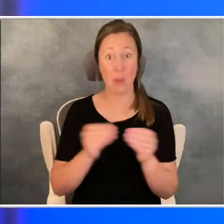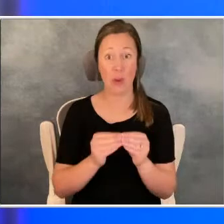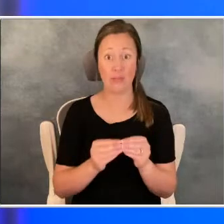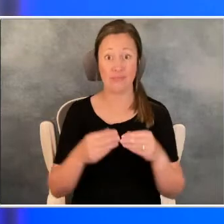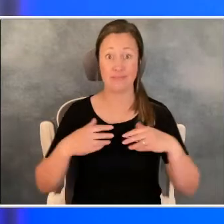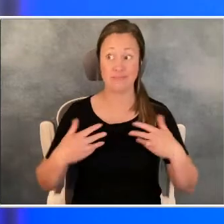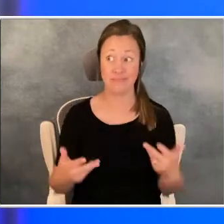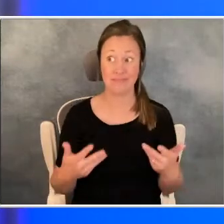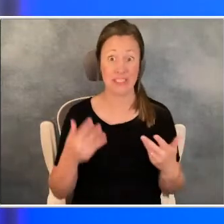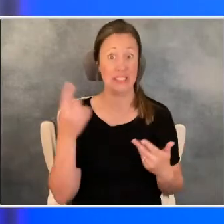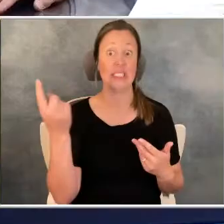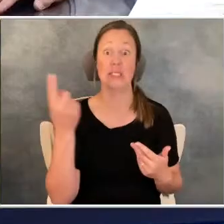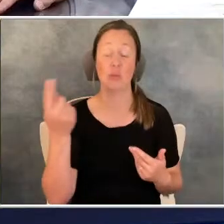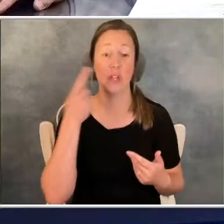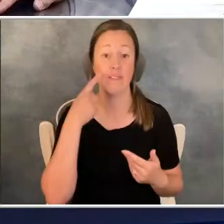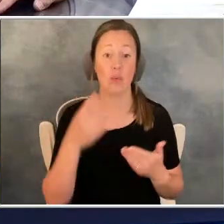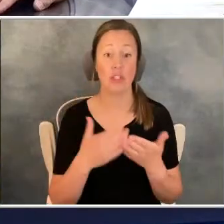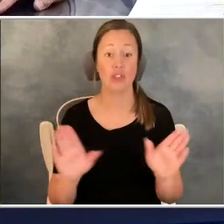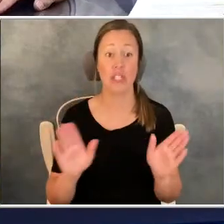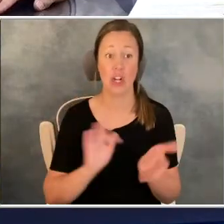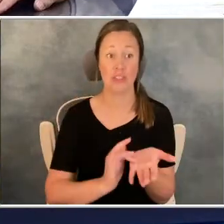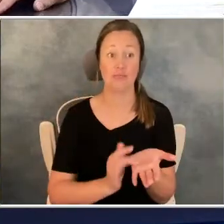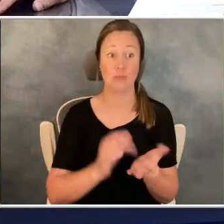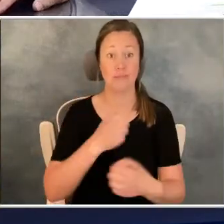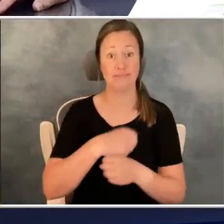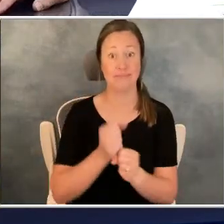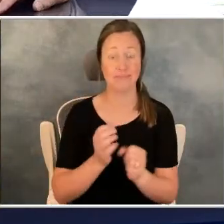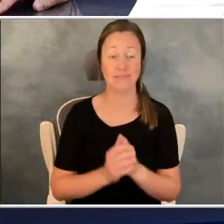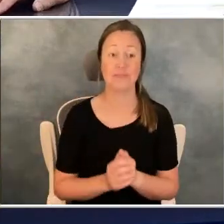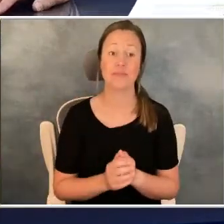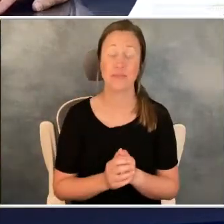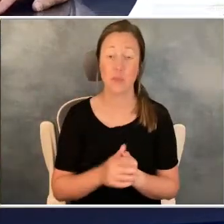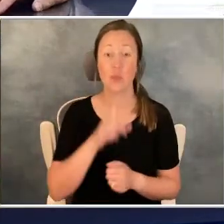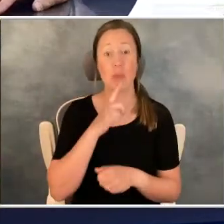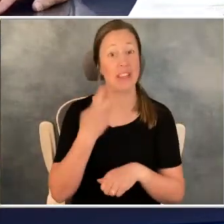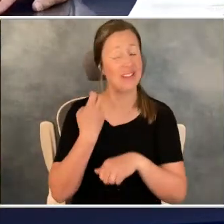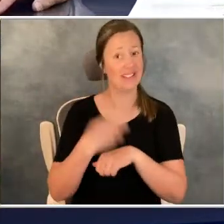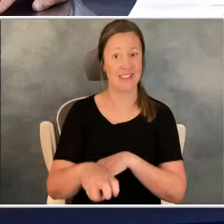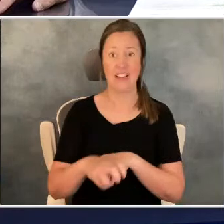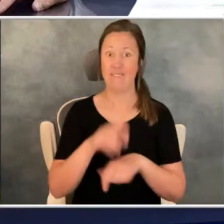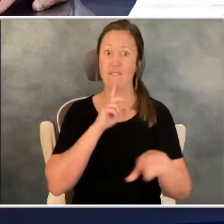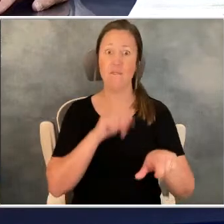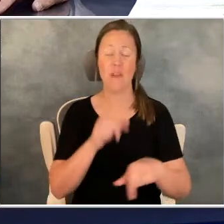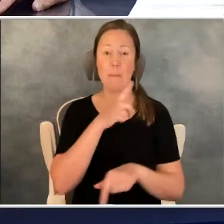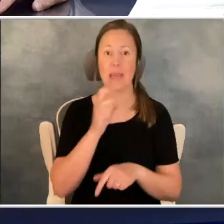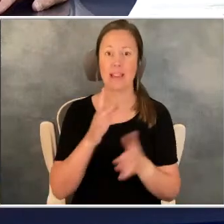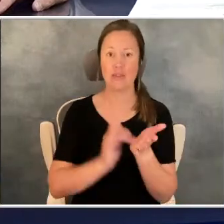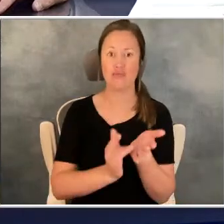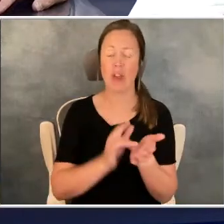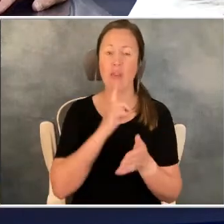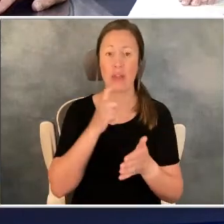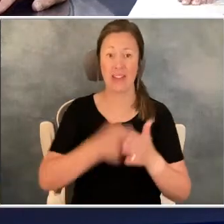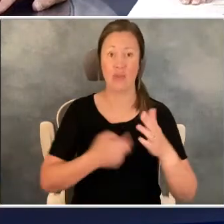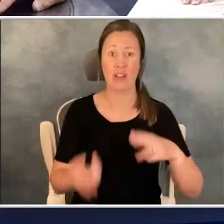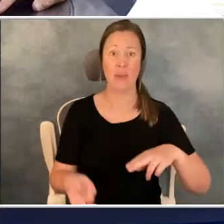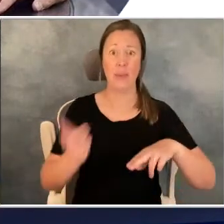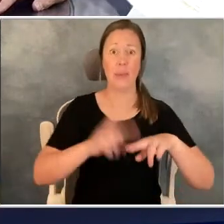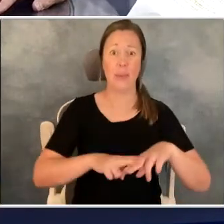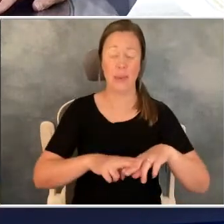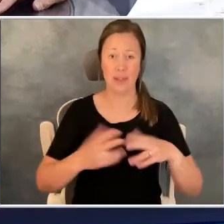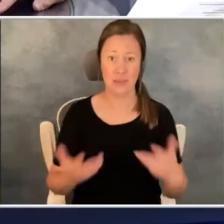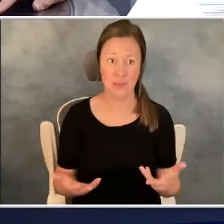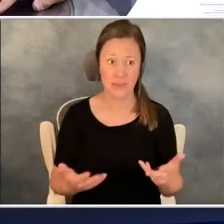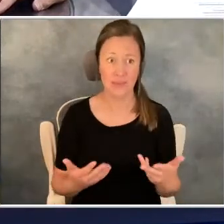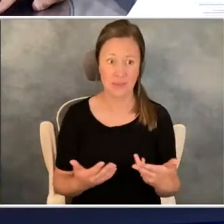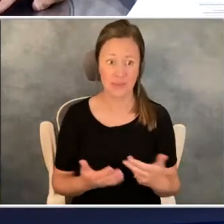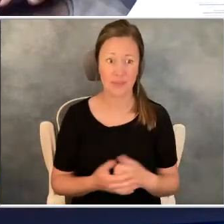drug manufacturing. Yeah, that's a tough solution, because drugs have gone up so much, and we can talk for just a minute. It's not so much a drug